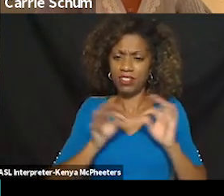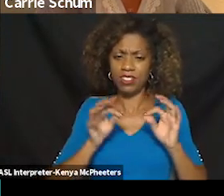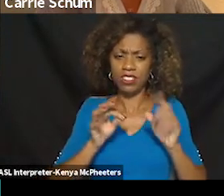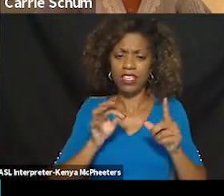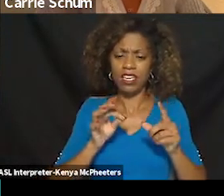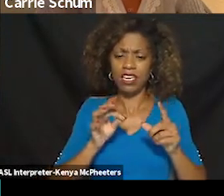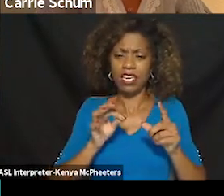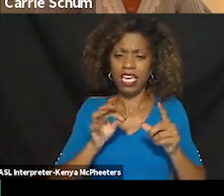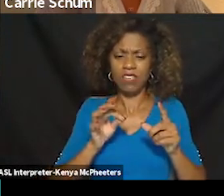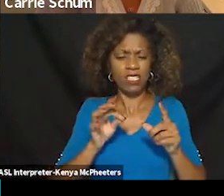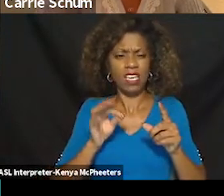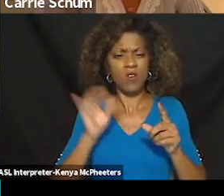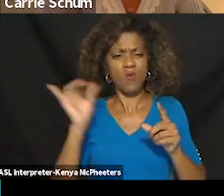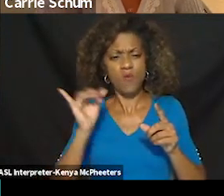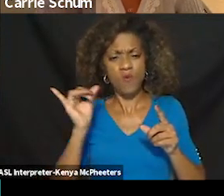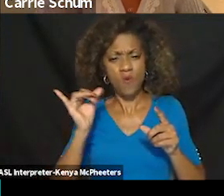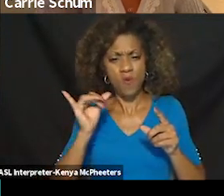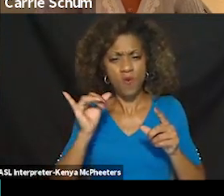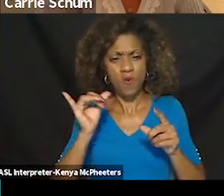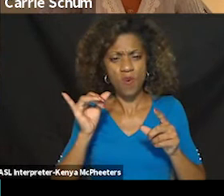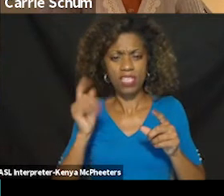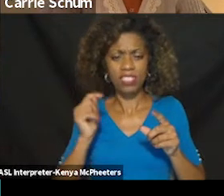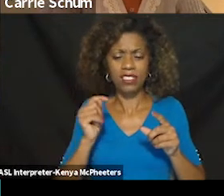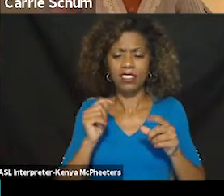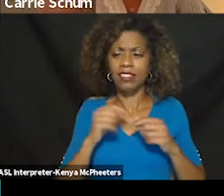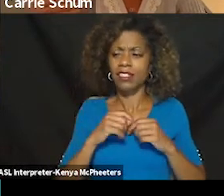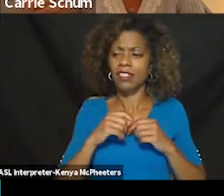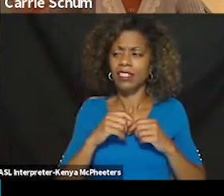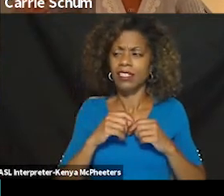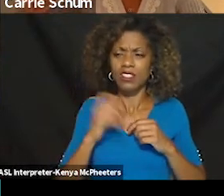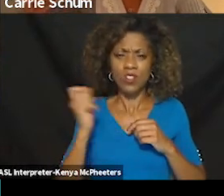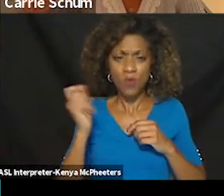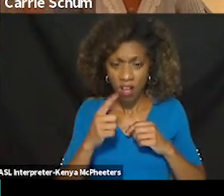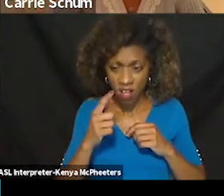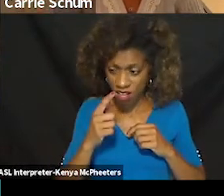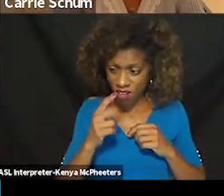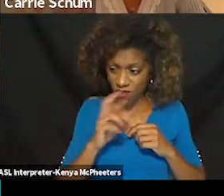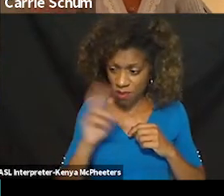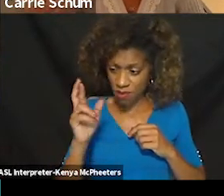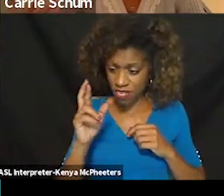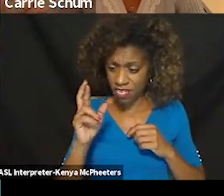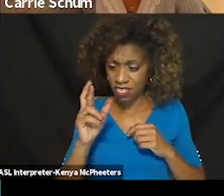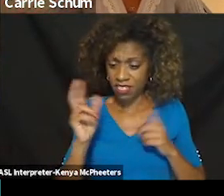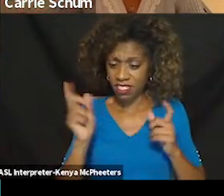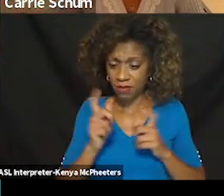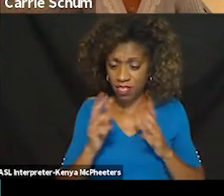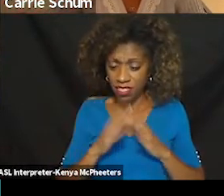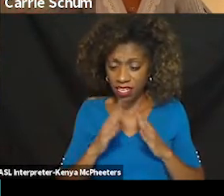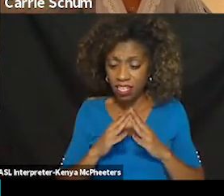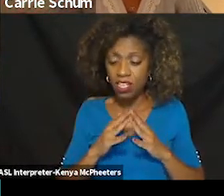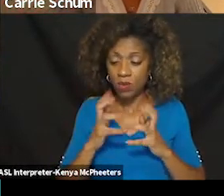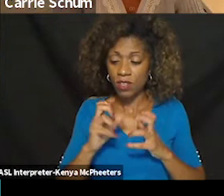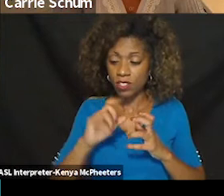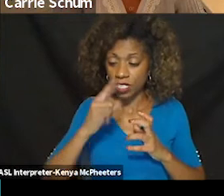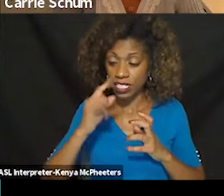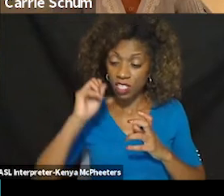I had those rapid tests at home, I would be popping them like candy. People want their kids safe. They wanted their kids back in school, and they were